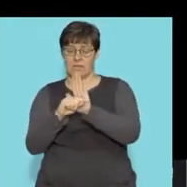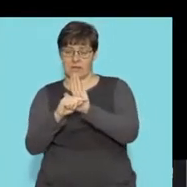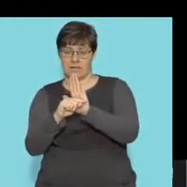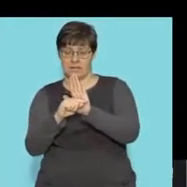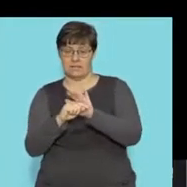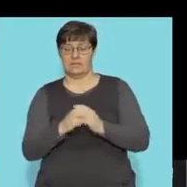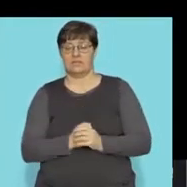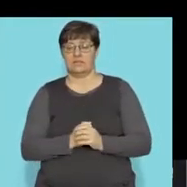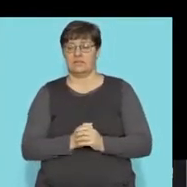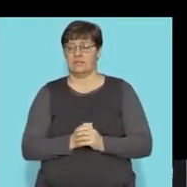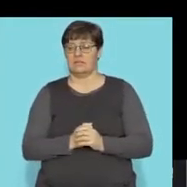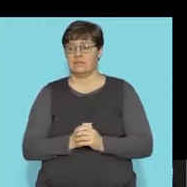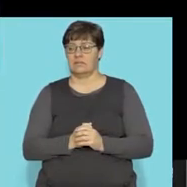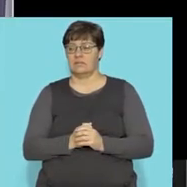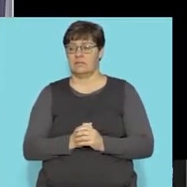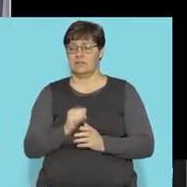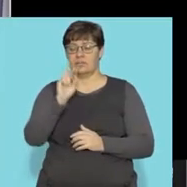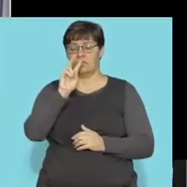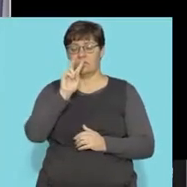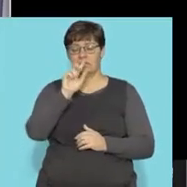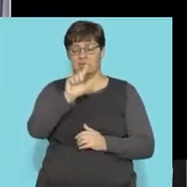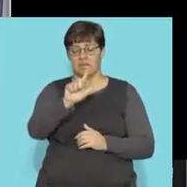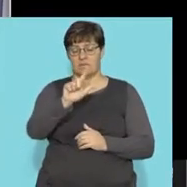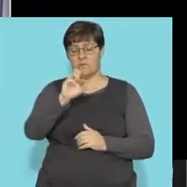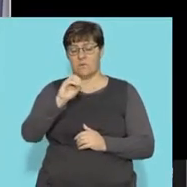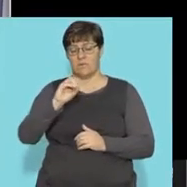7,140 minus